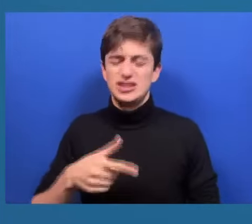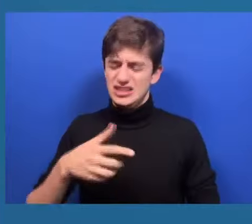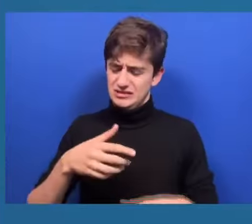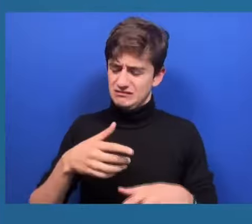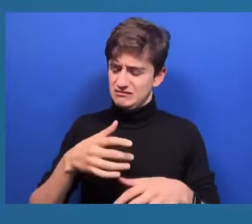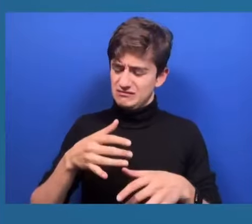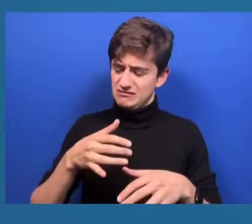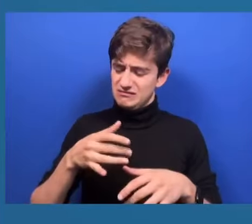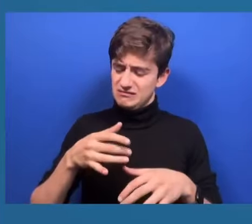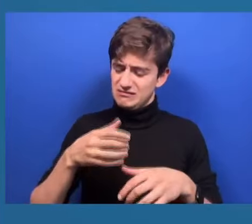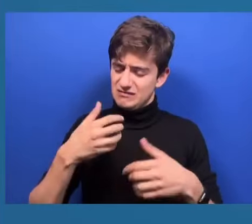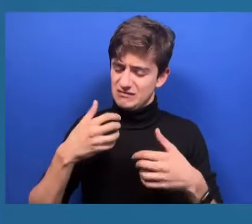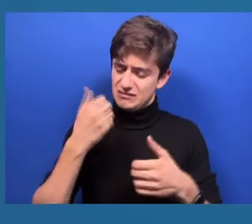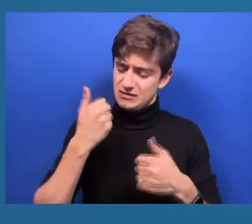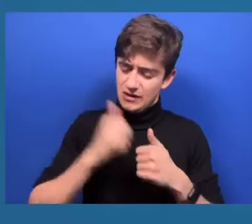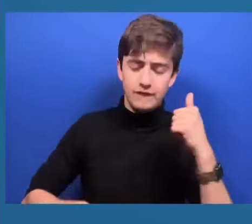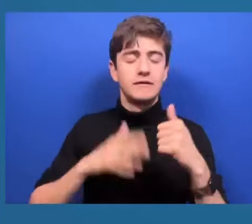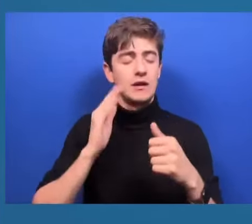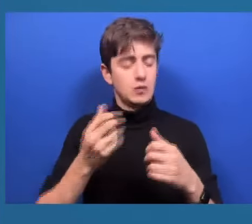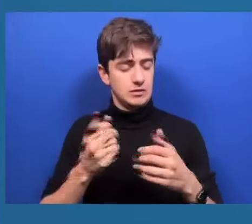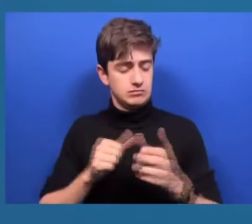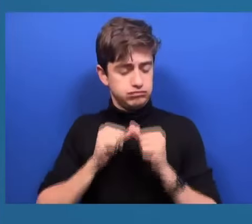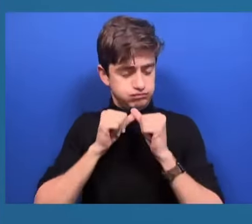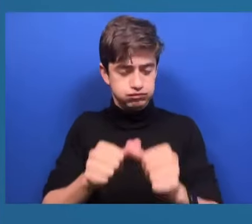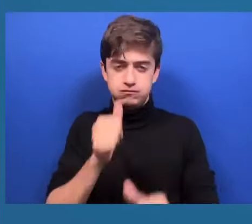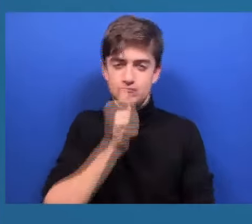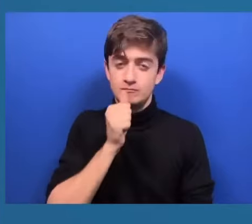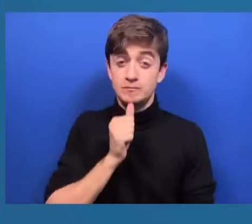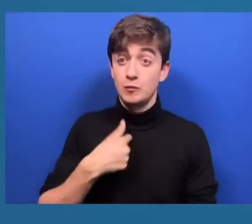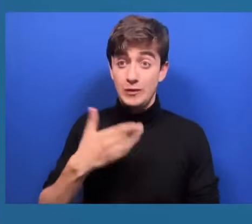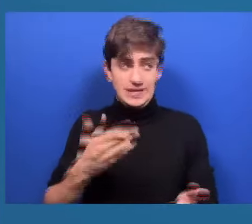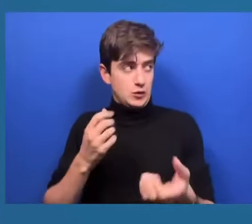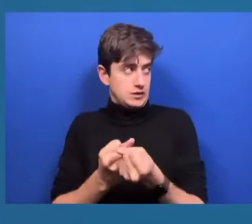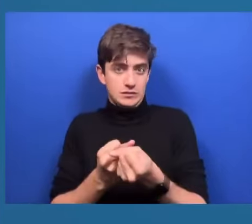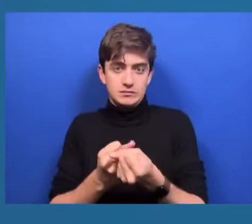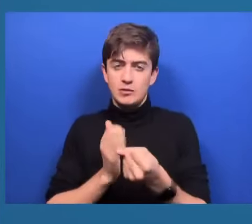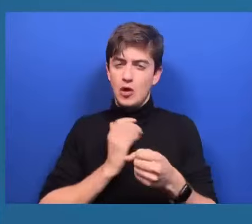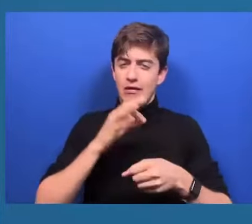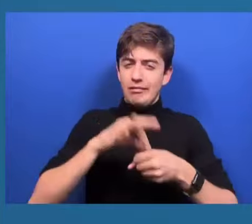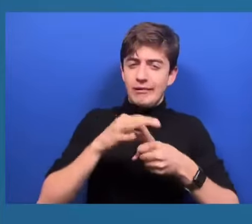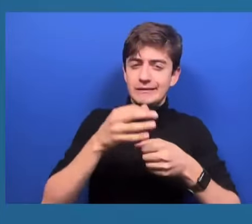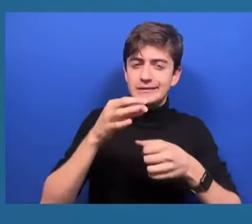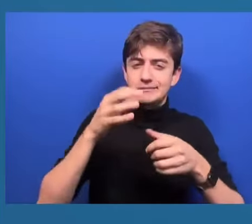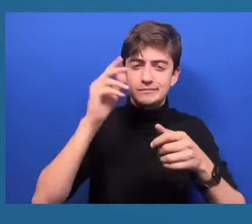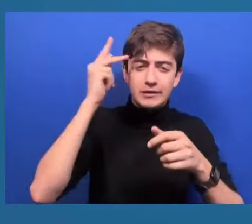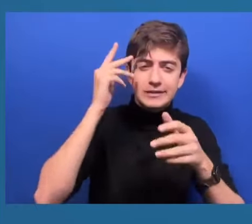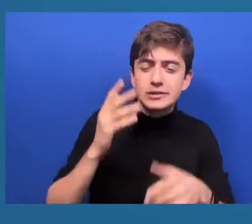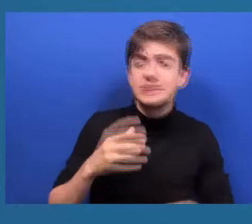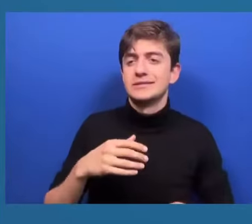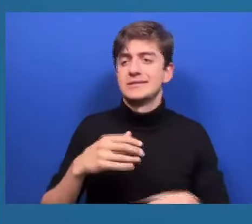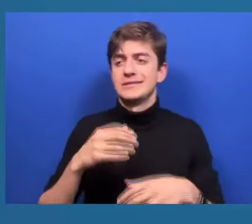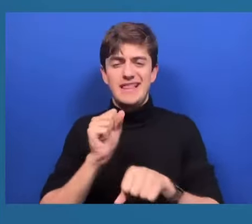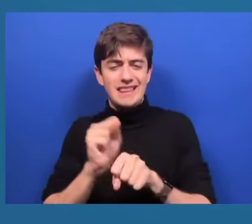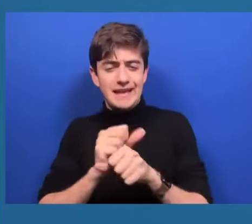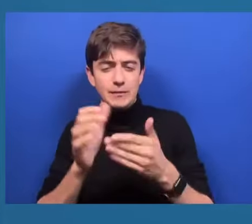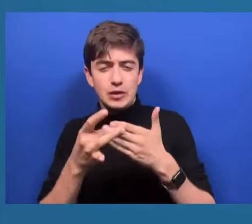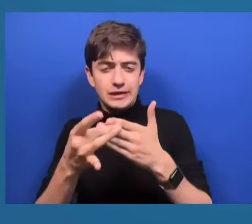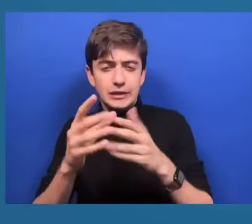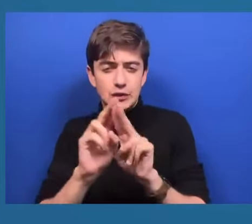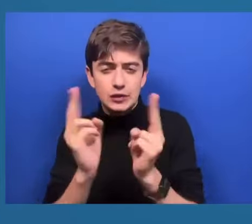in solidarity, our elected leaders, labor leaders, community activists, all of you who care